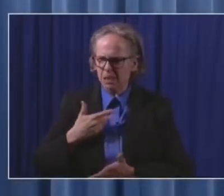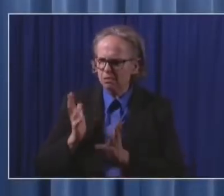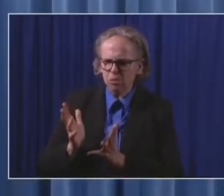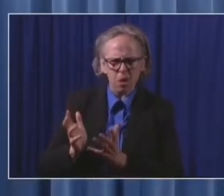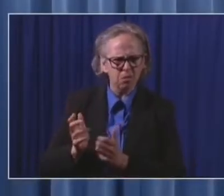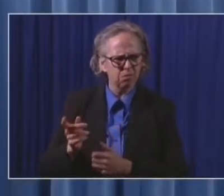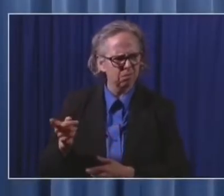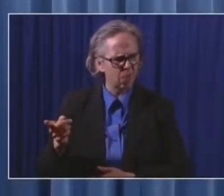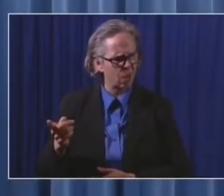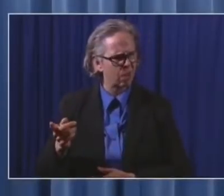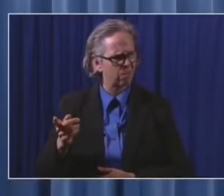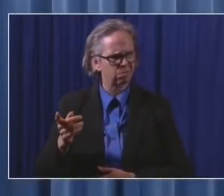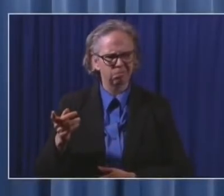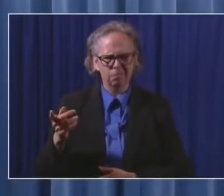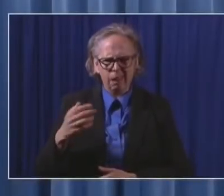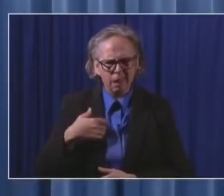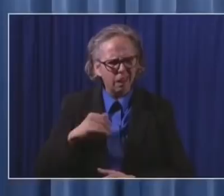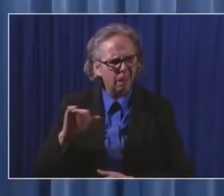restaurants and bars.